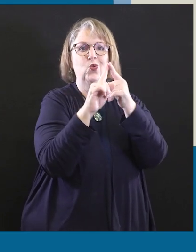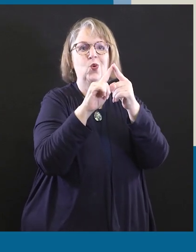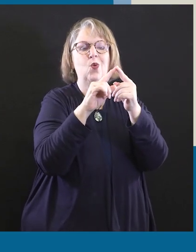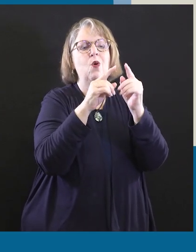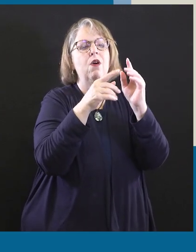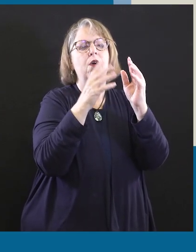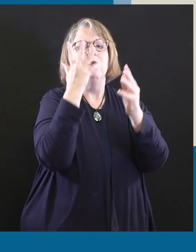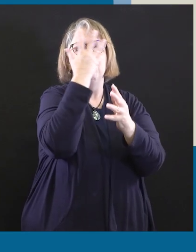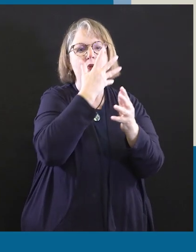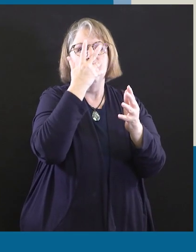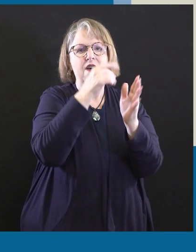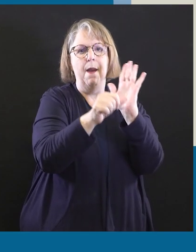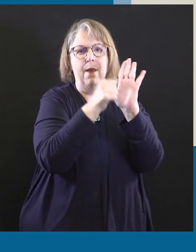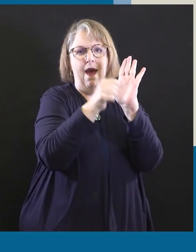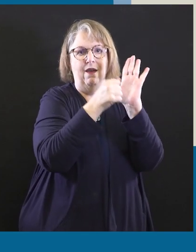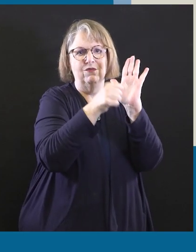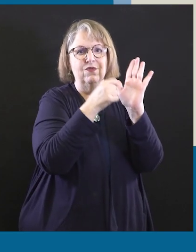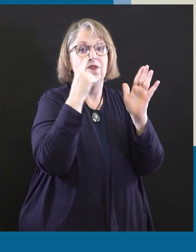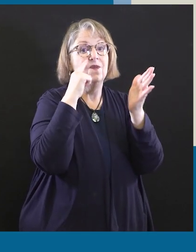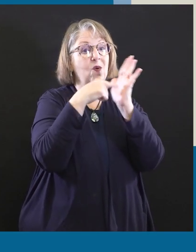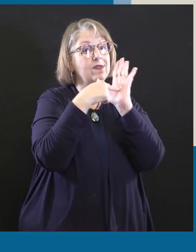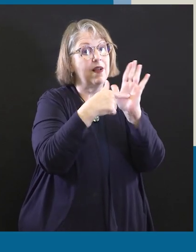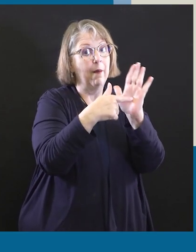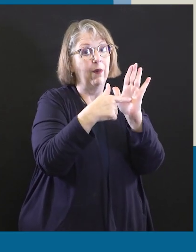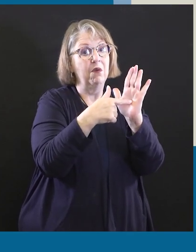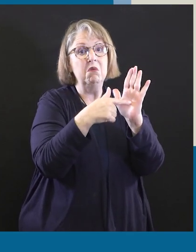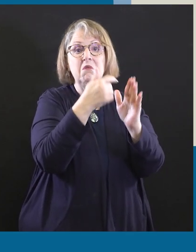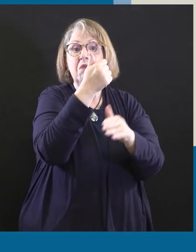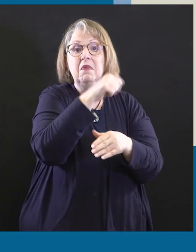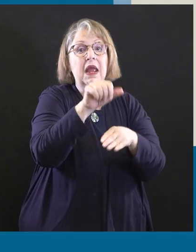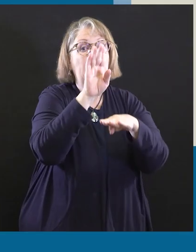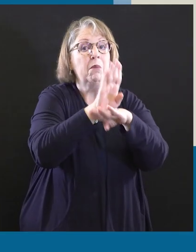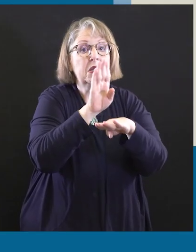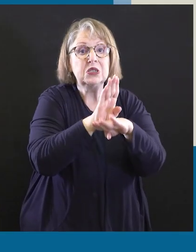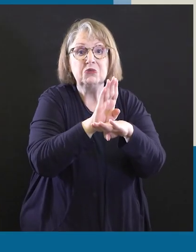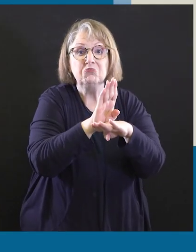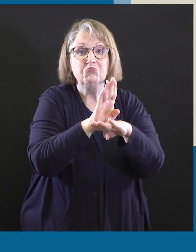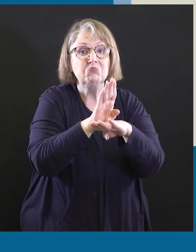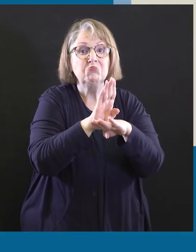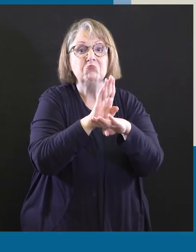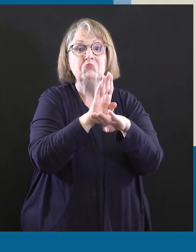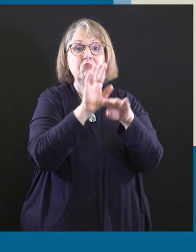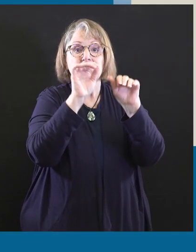You can convert it to a profile page.